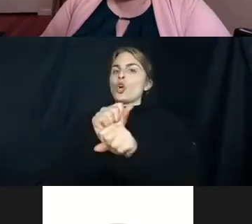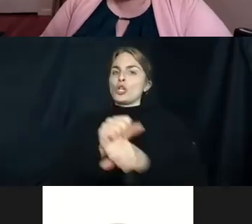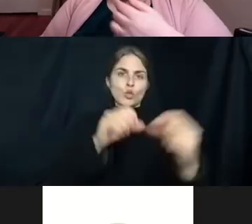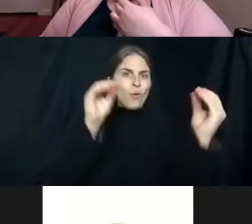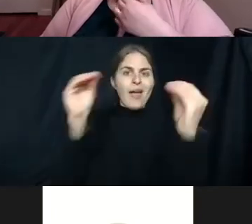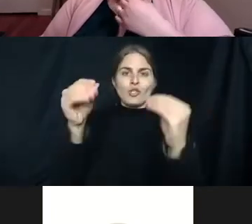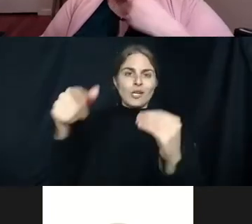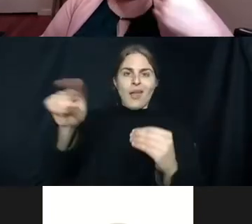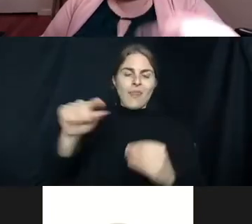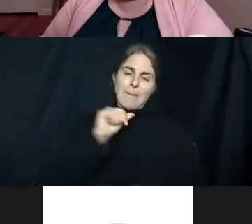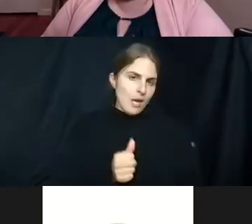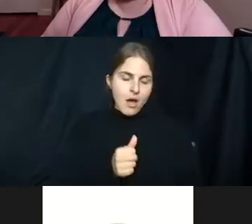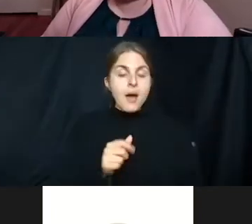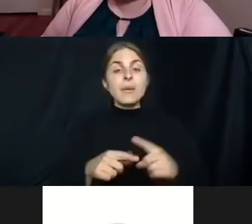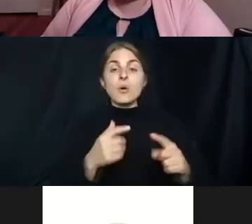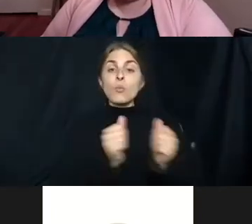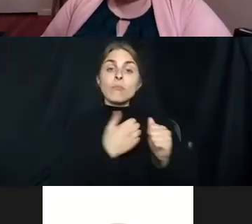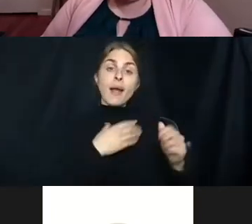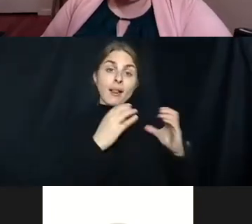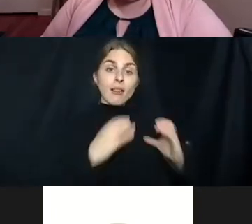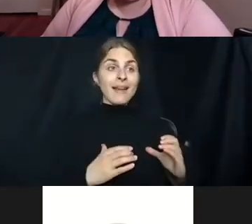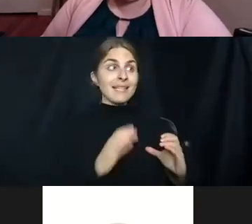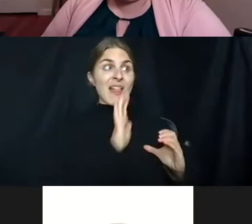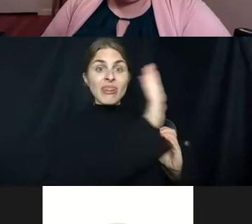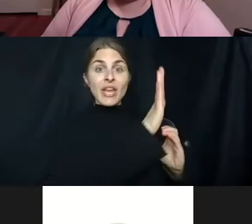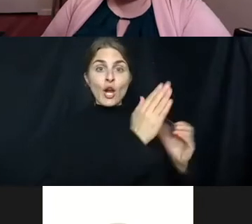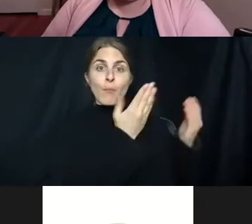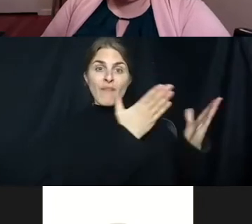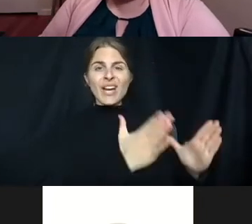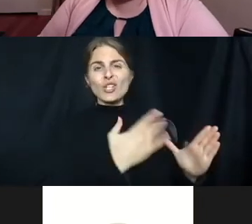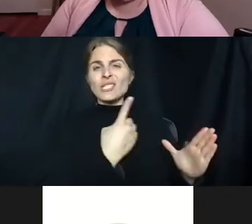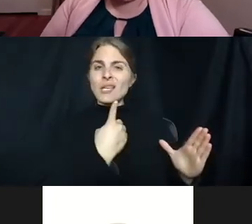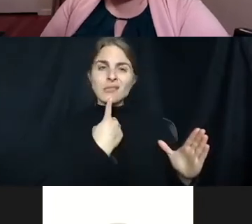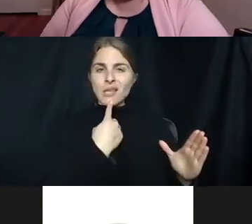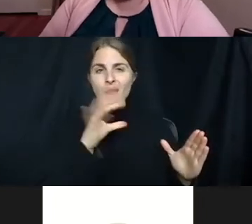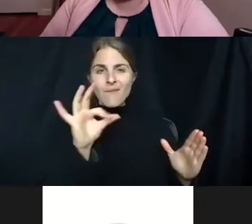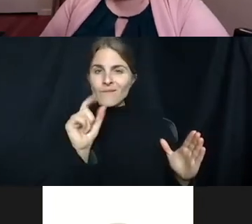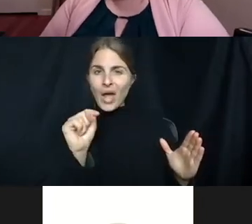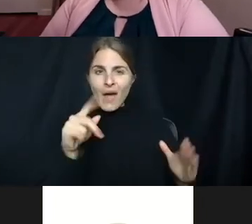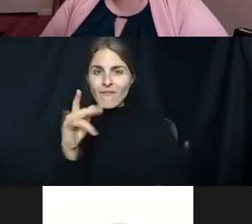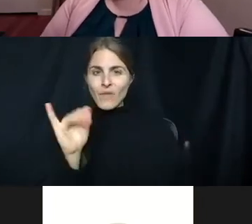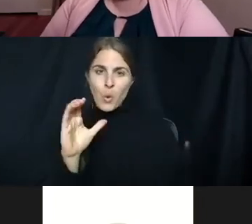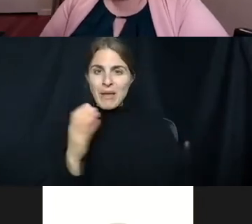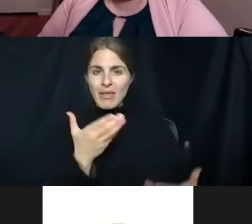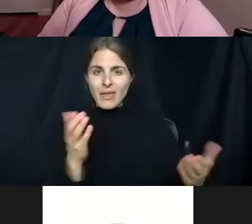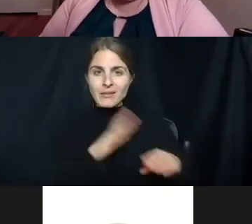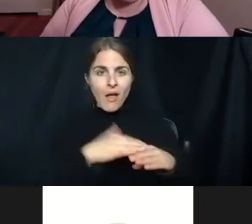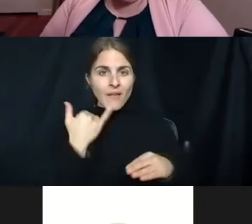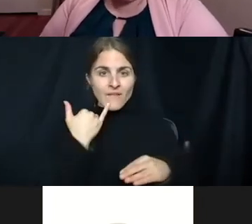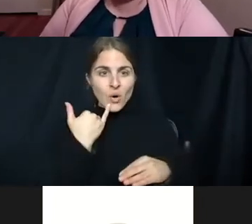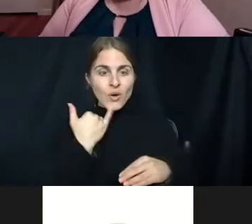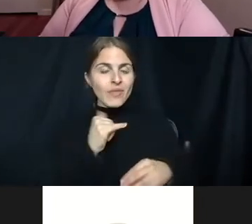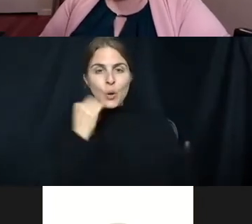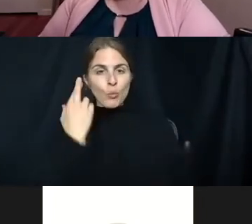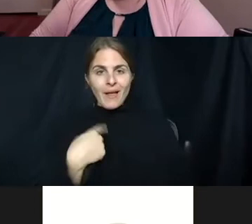comes to like my clients' providers that are saying fat-phobic things about my clients to me on the phone, not knowing that I'm a fat